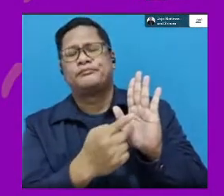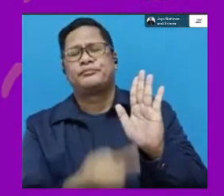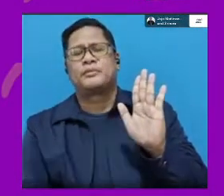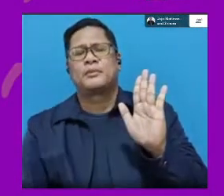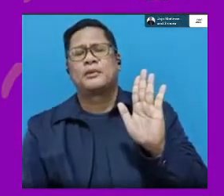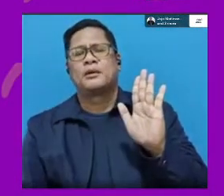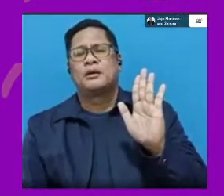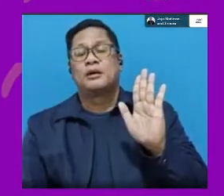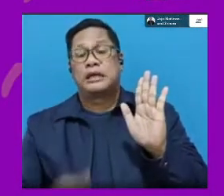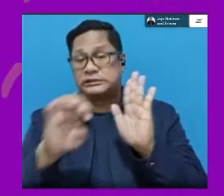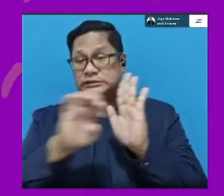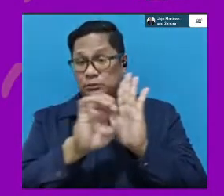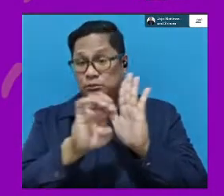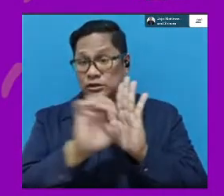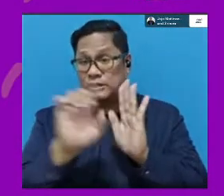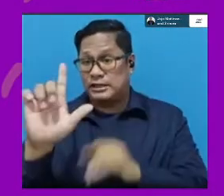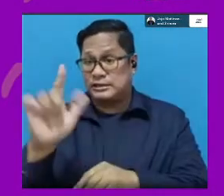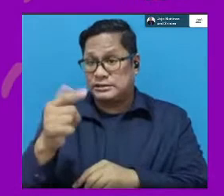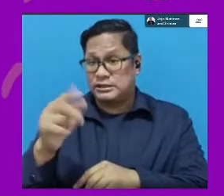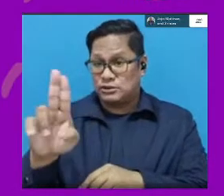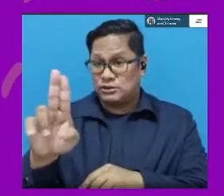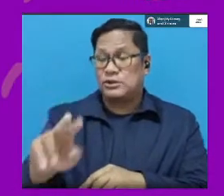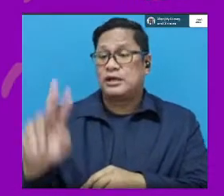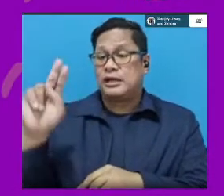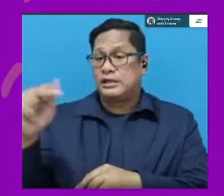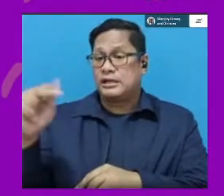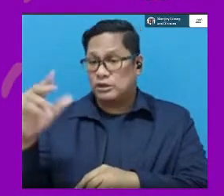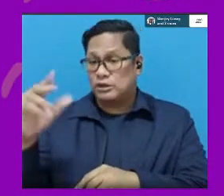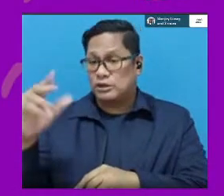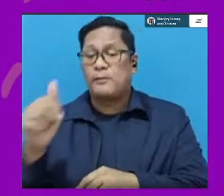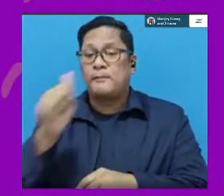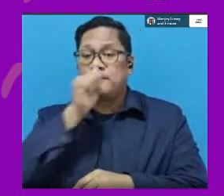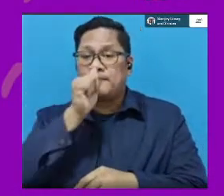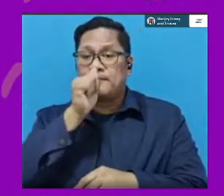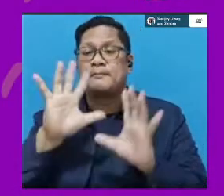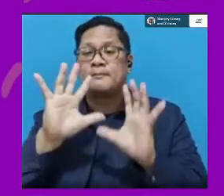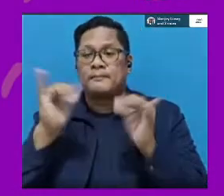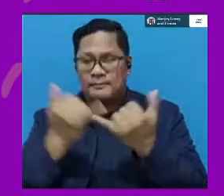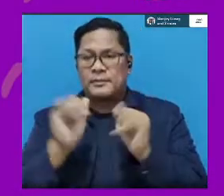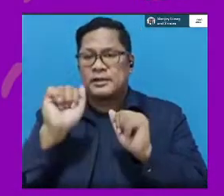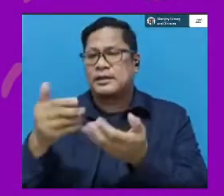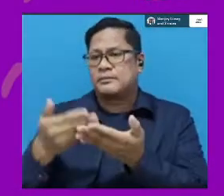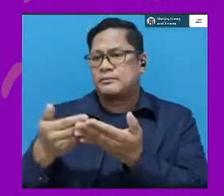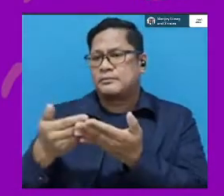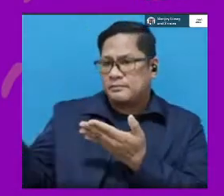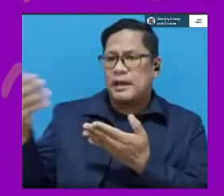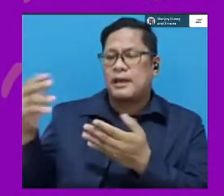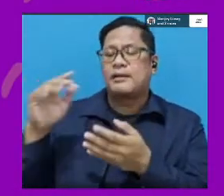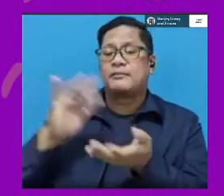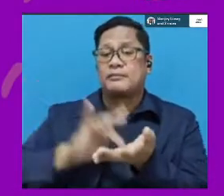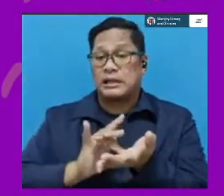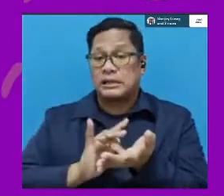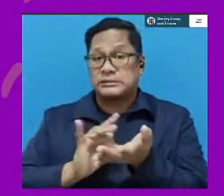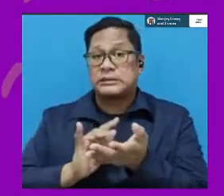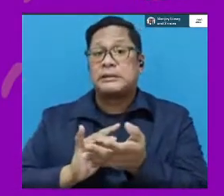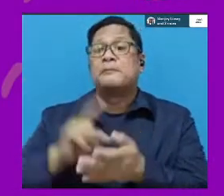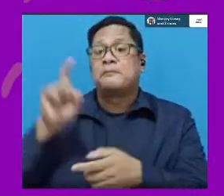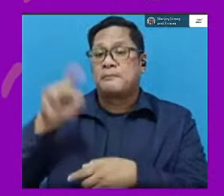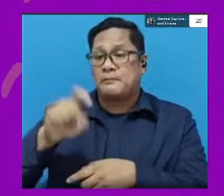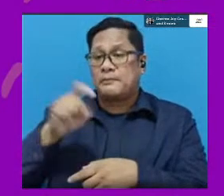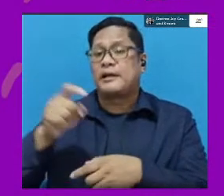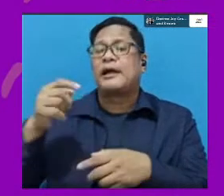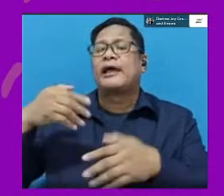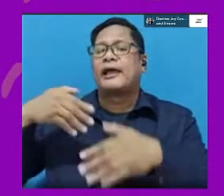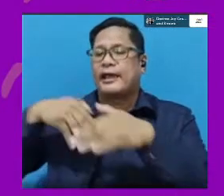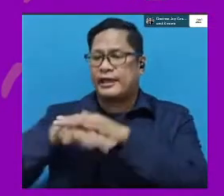for example, LGUs, NGOs, or private companies, they can procure vaccine as long as they will enter into a